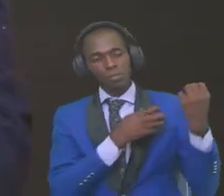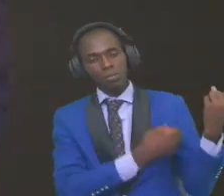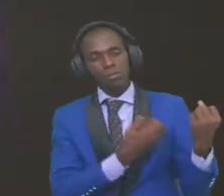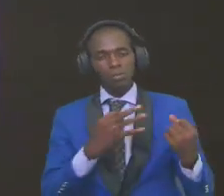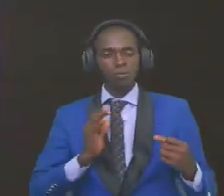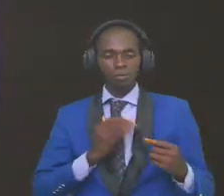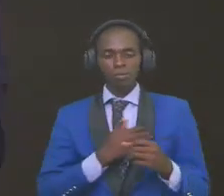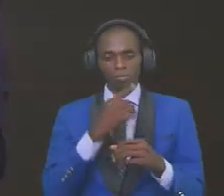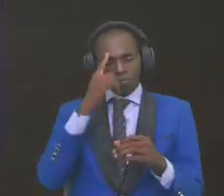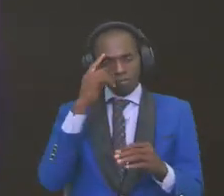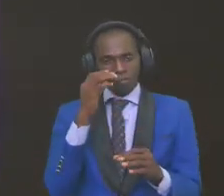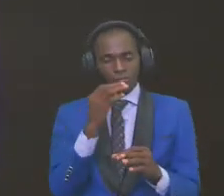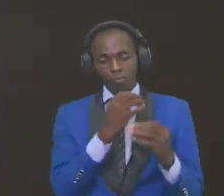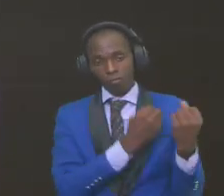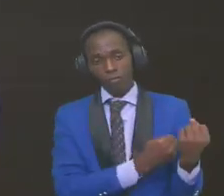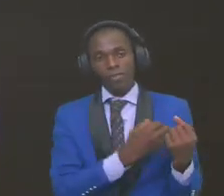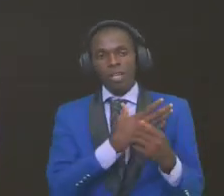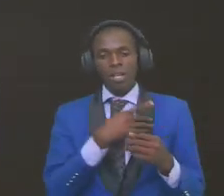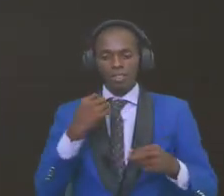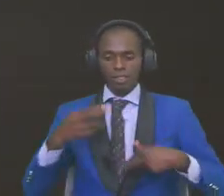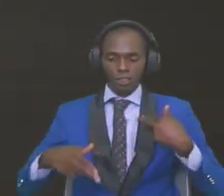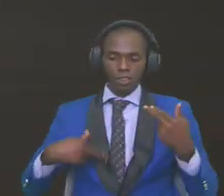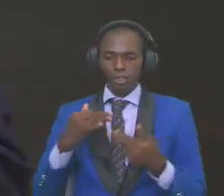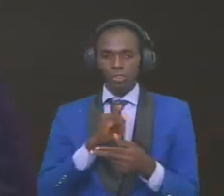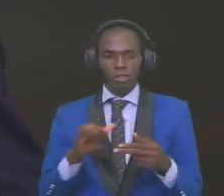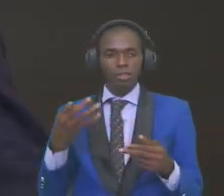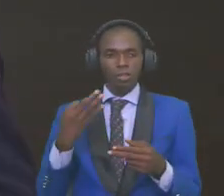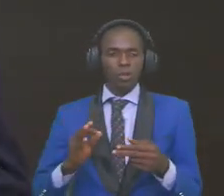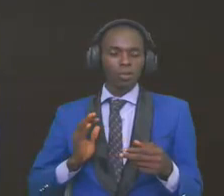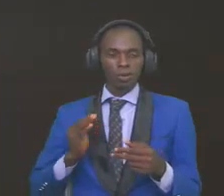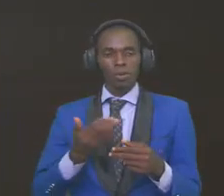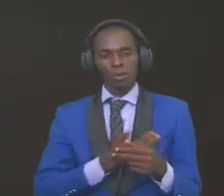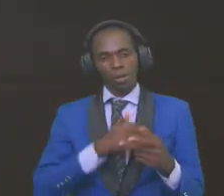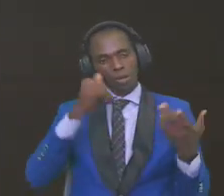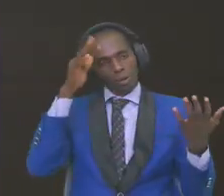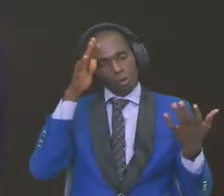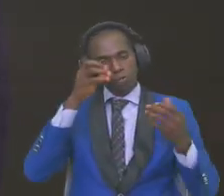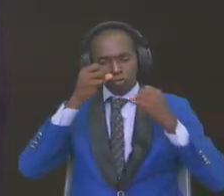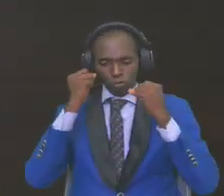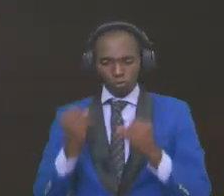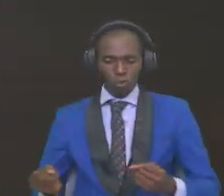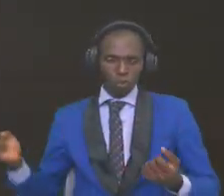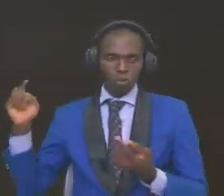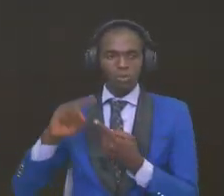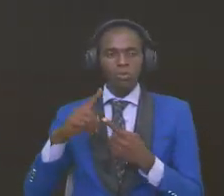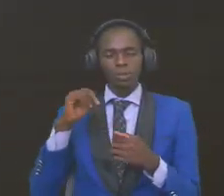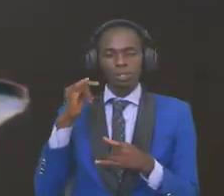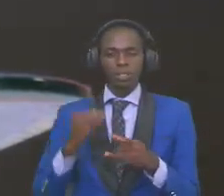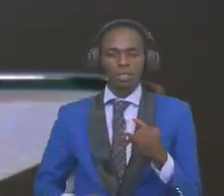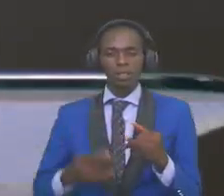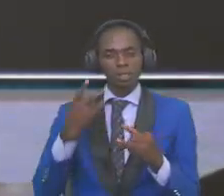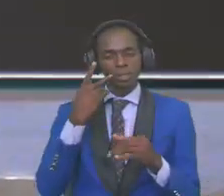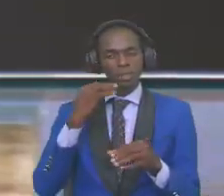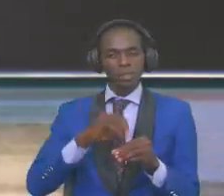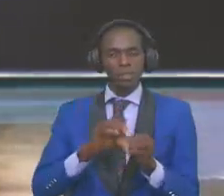faith and the rejoicing of the hope firm unto the end. We're told in Joshua